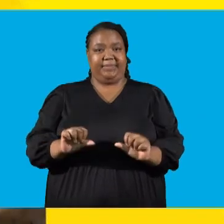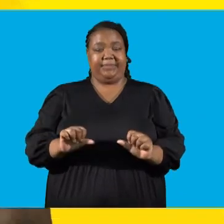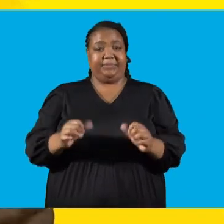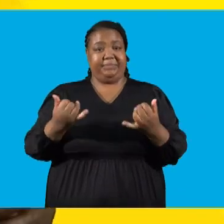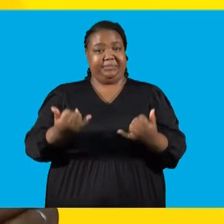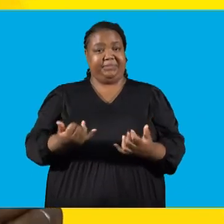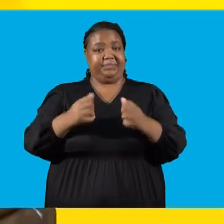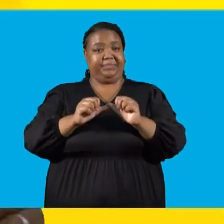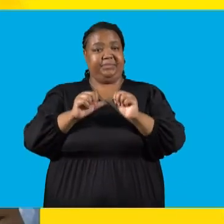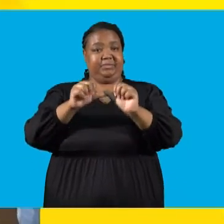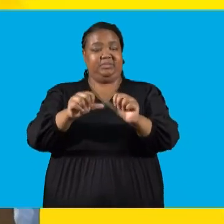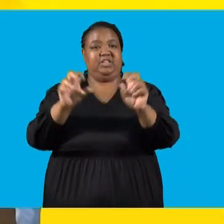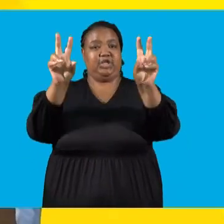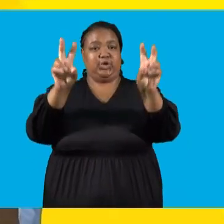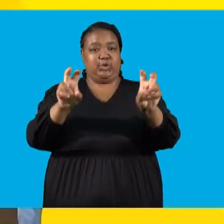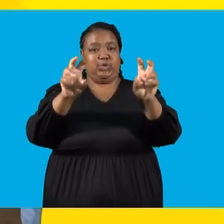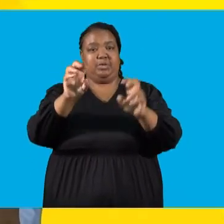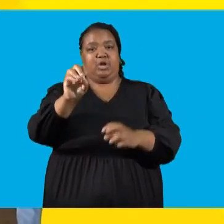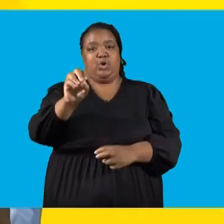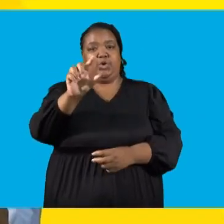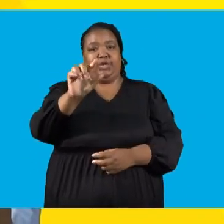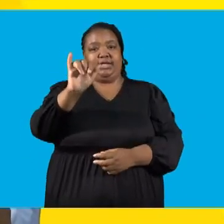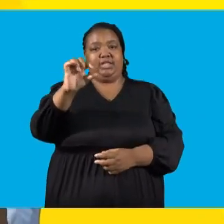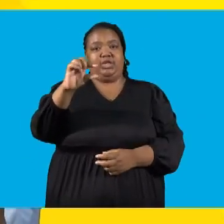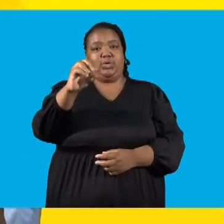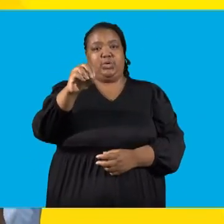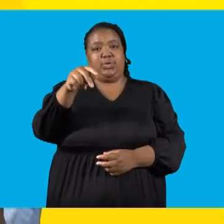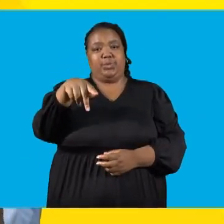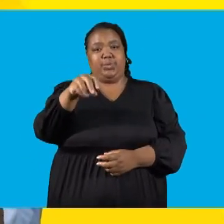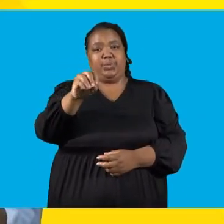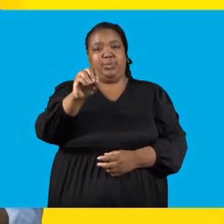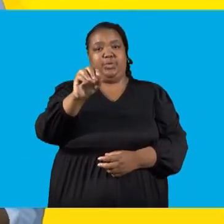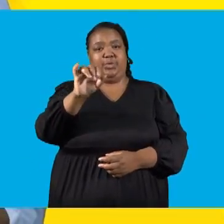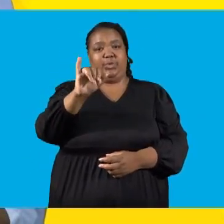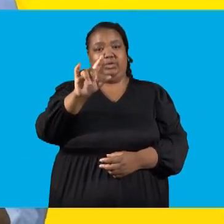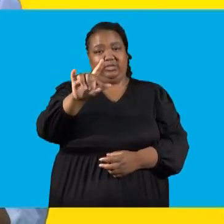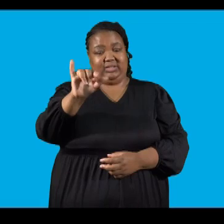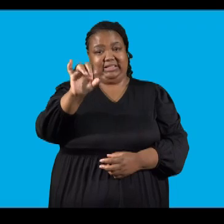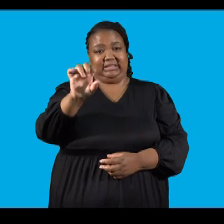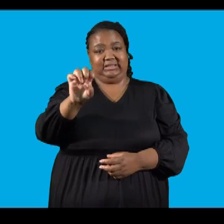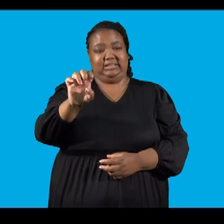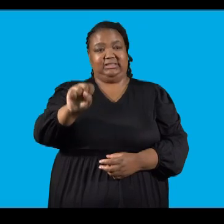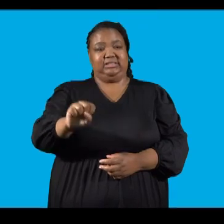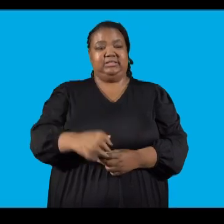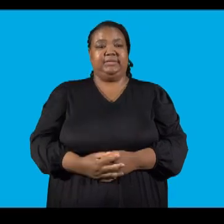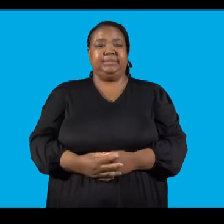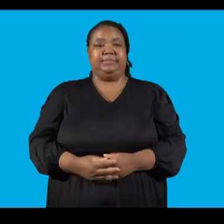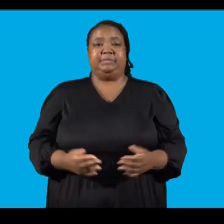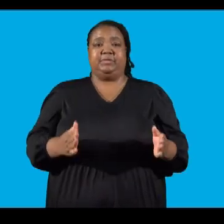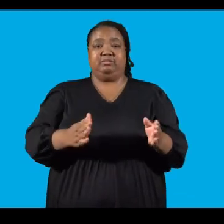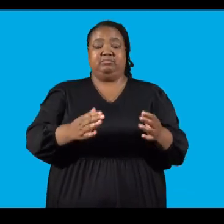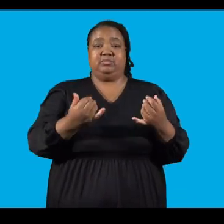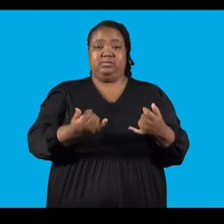Welcome back. Moving on with our topic on oligopolies. We're going to briefly look